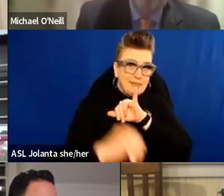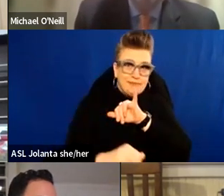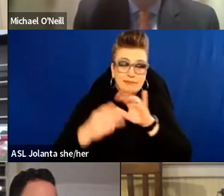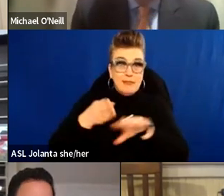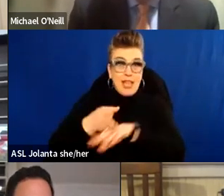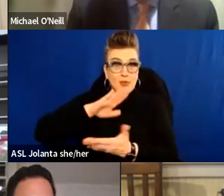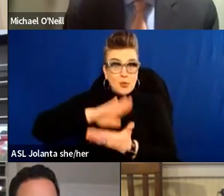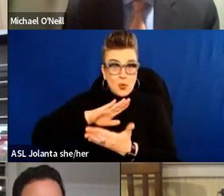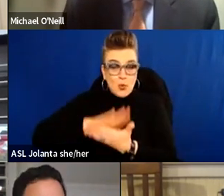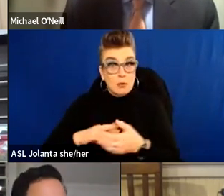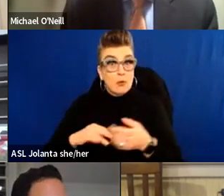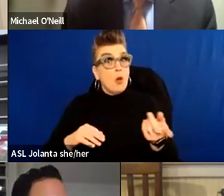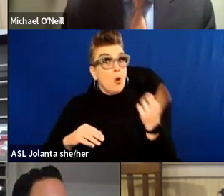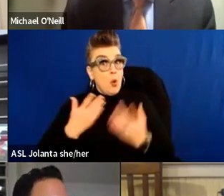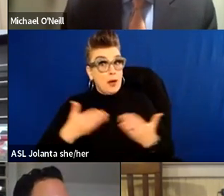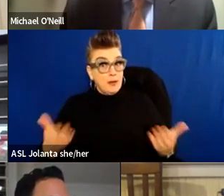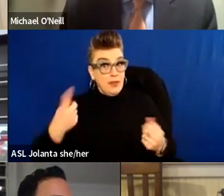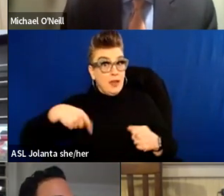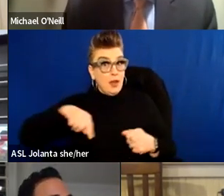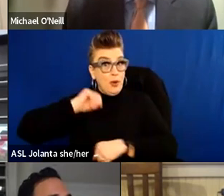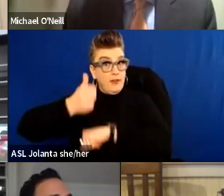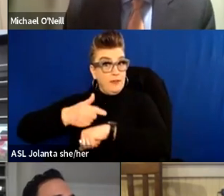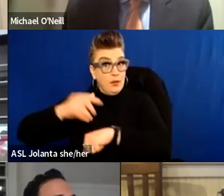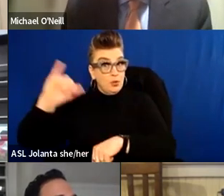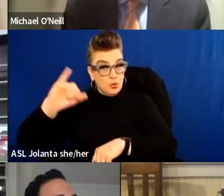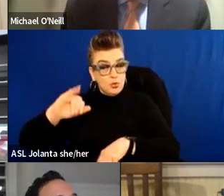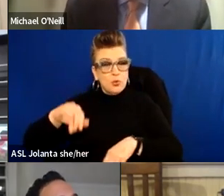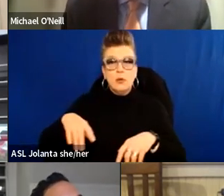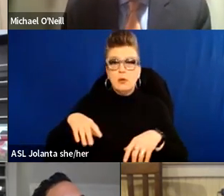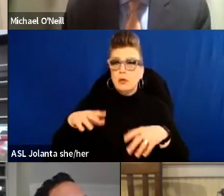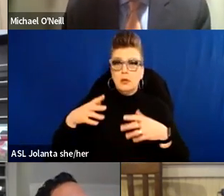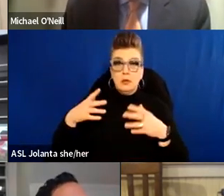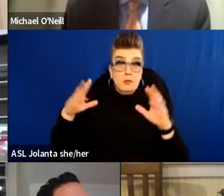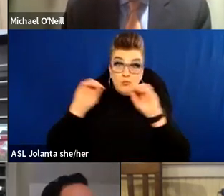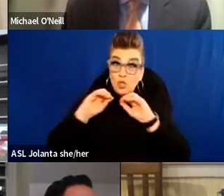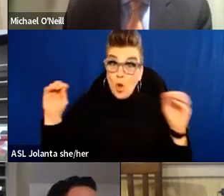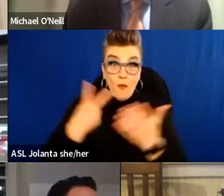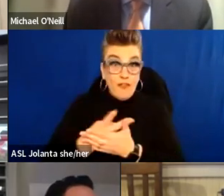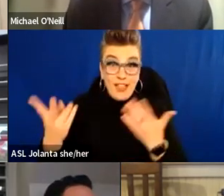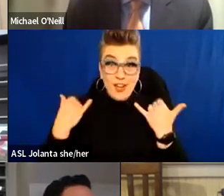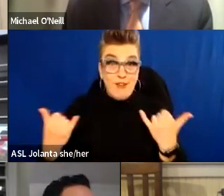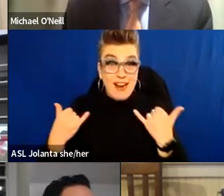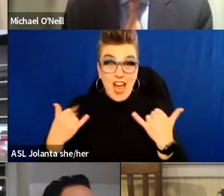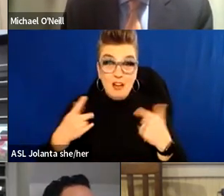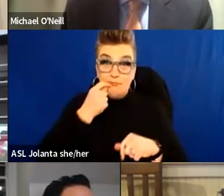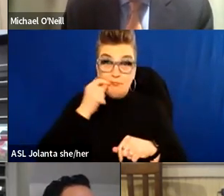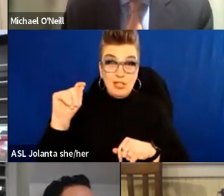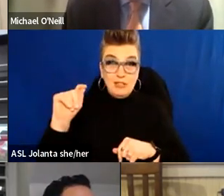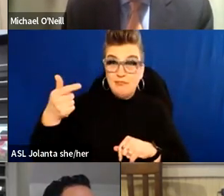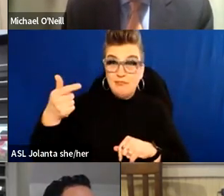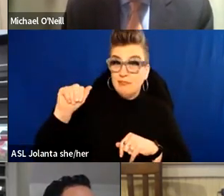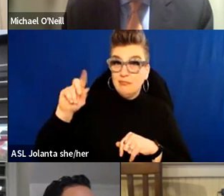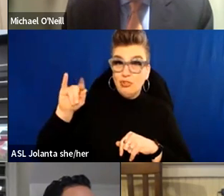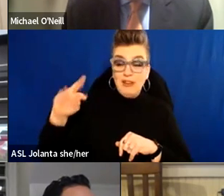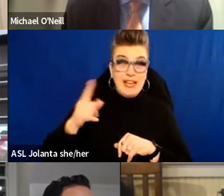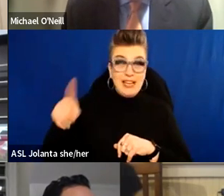one of the things also that we have put in place is you know there's no failure right now it's all the grading is standard-based